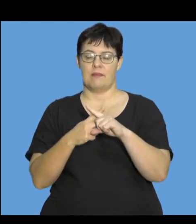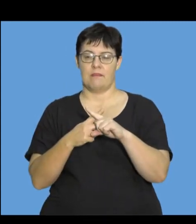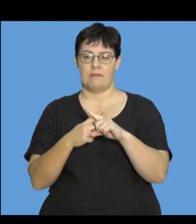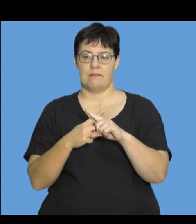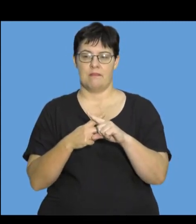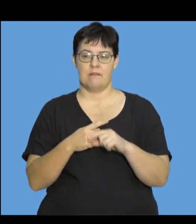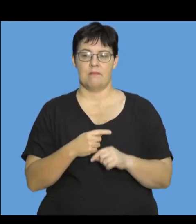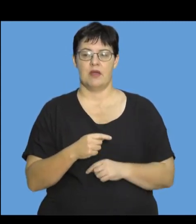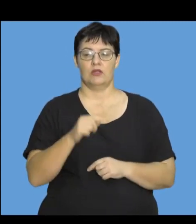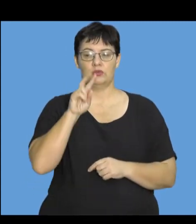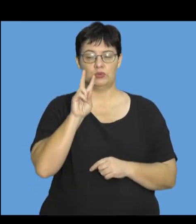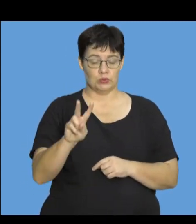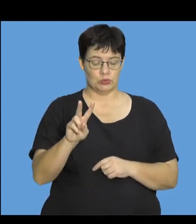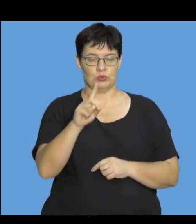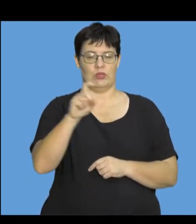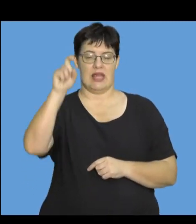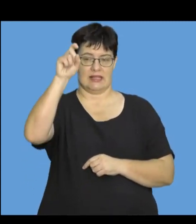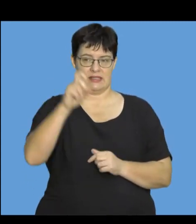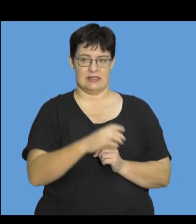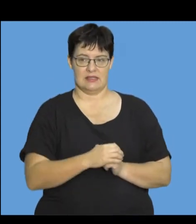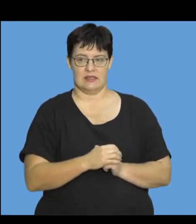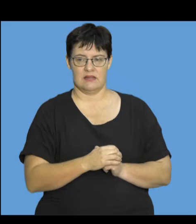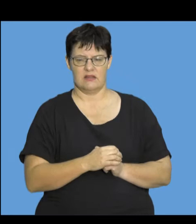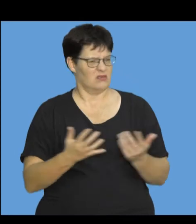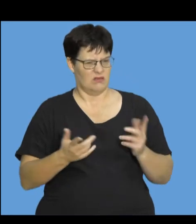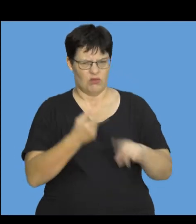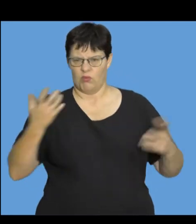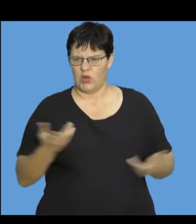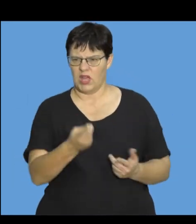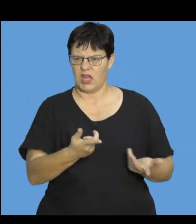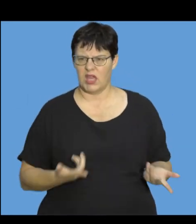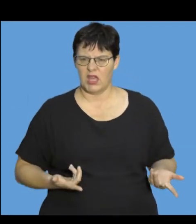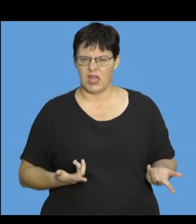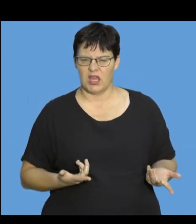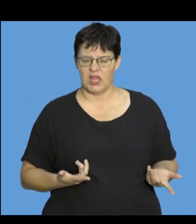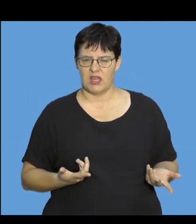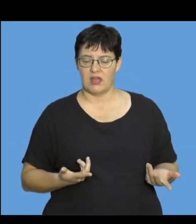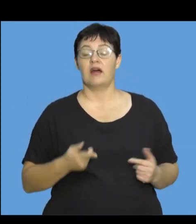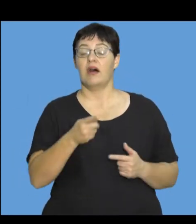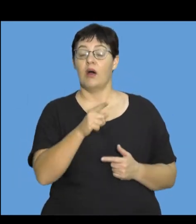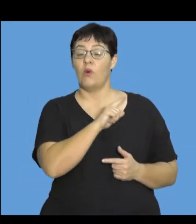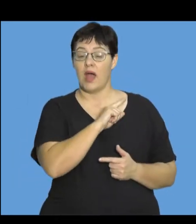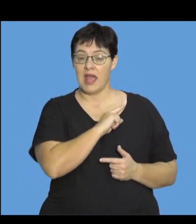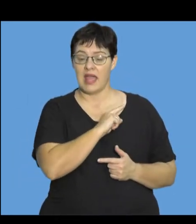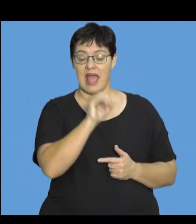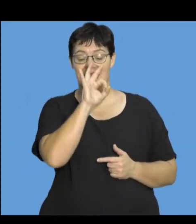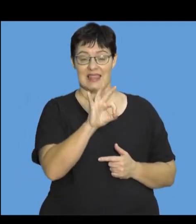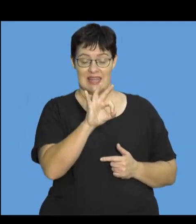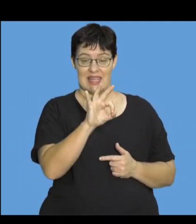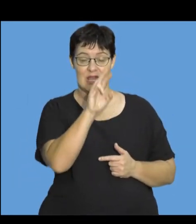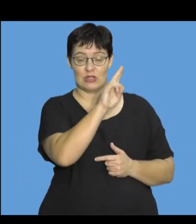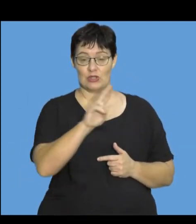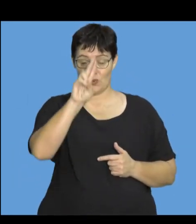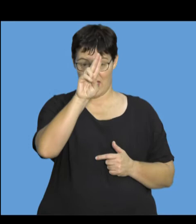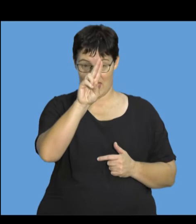by 2 to the exponent of x, right? Where does that come from? It comes from me having 3